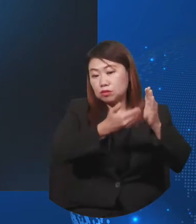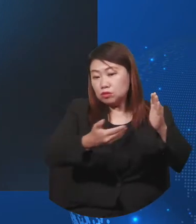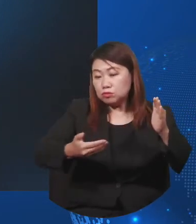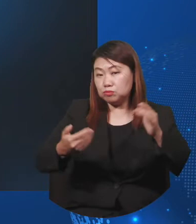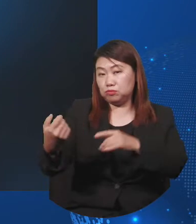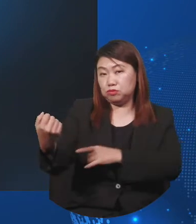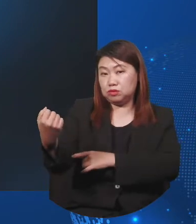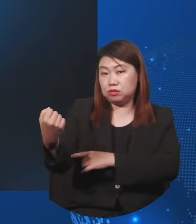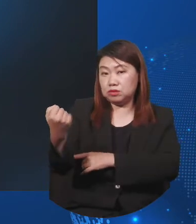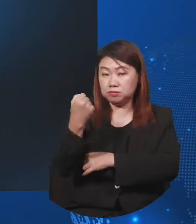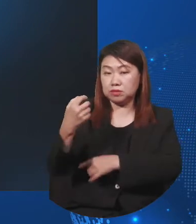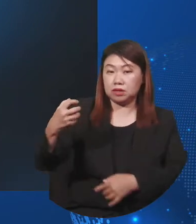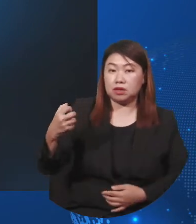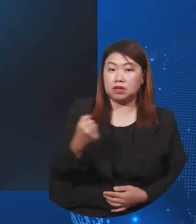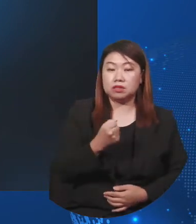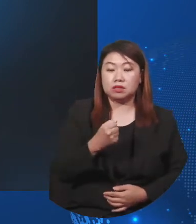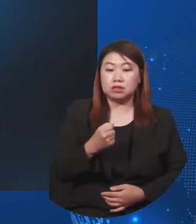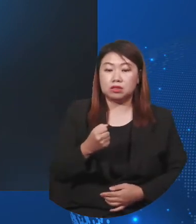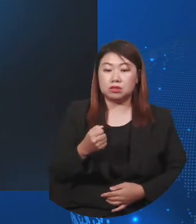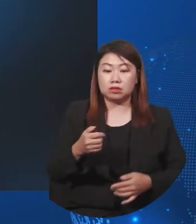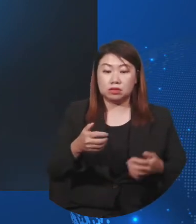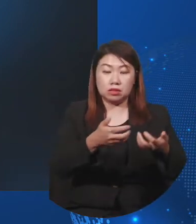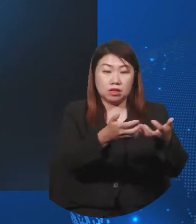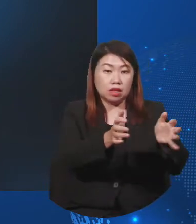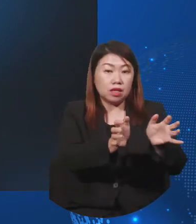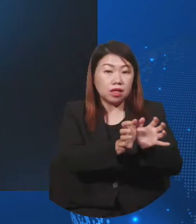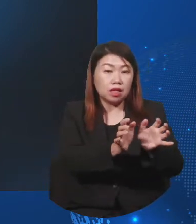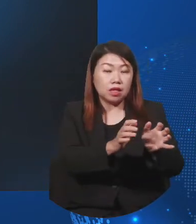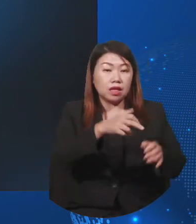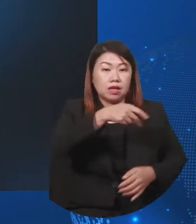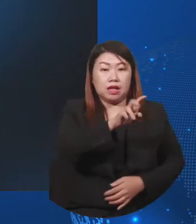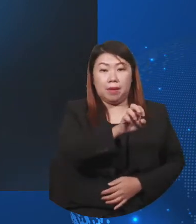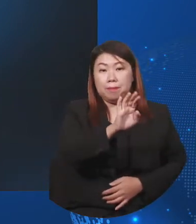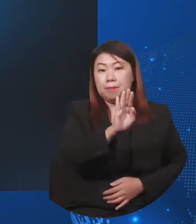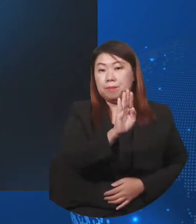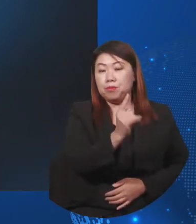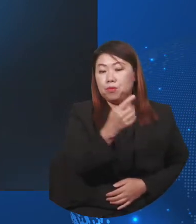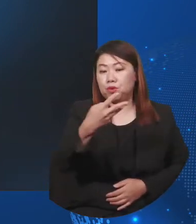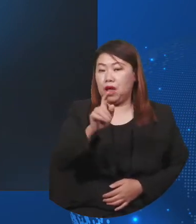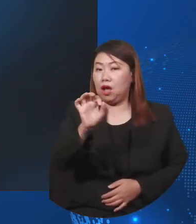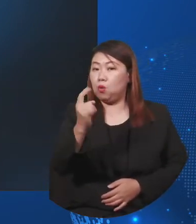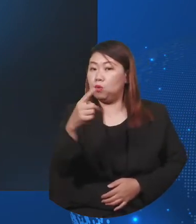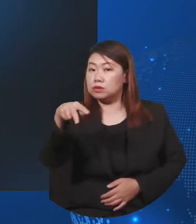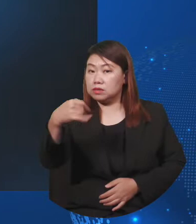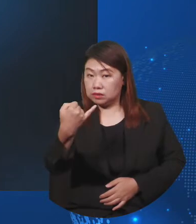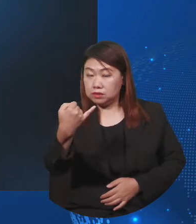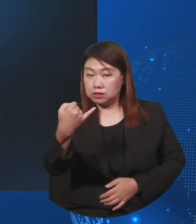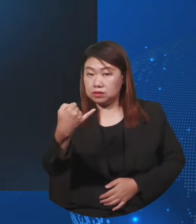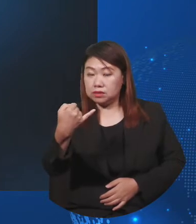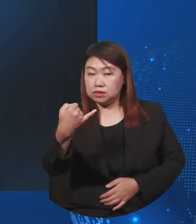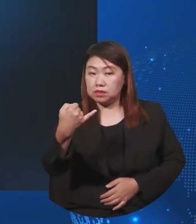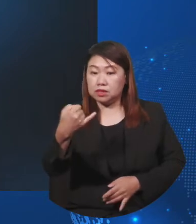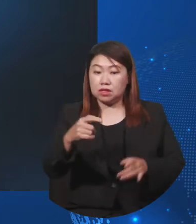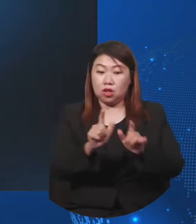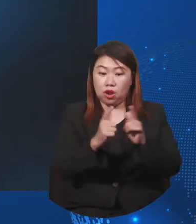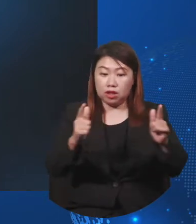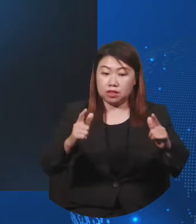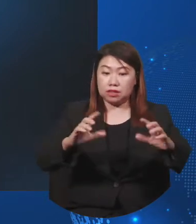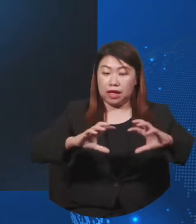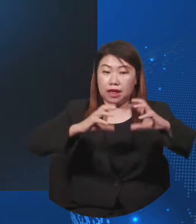5 countries: Cambodia, Laos, Thailand, Vietnam, So all this is